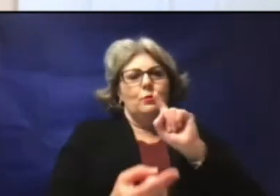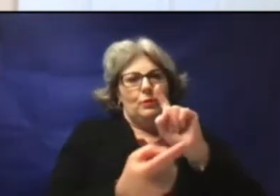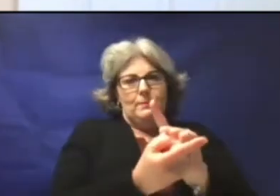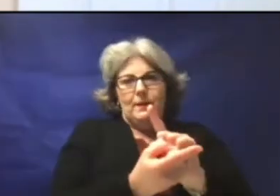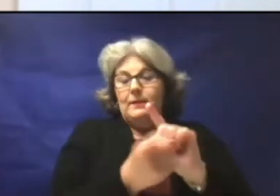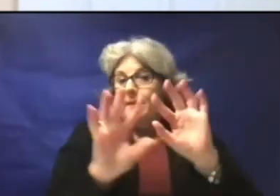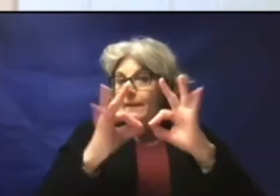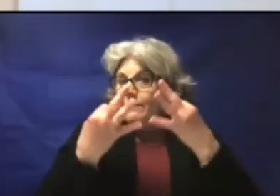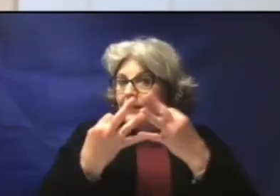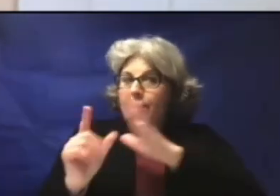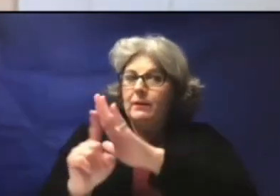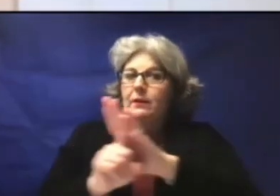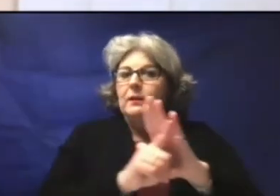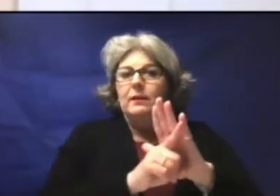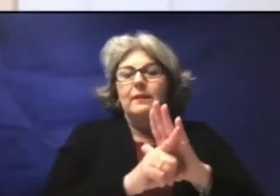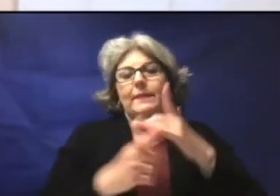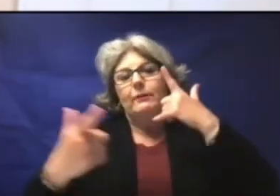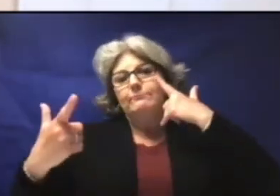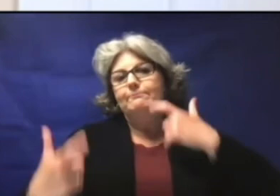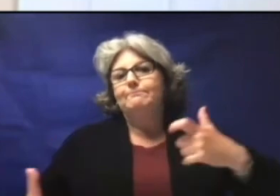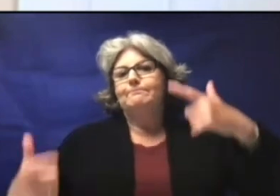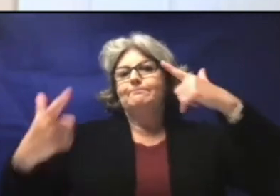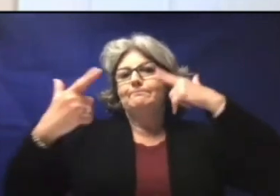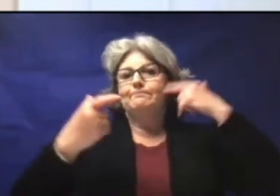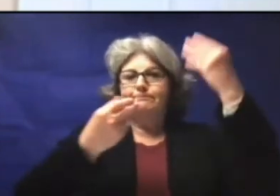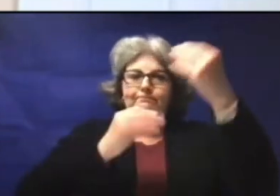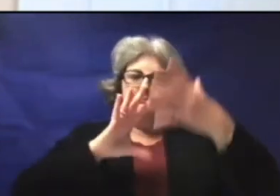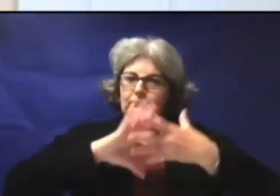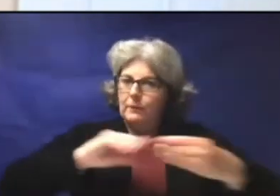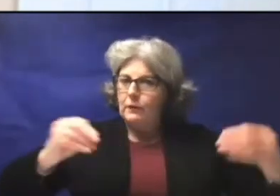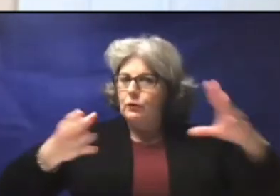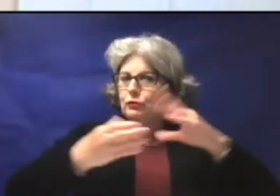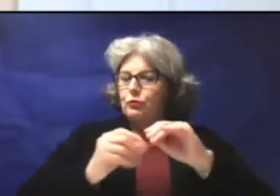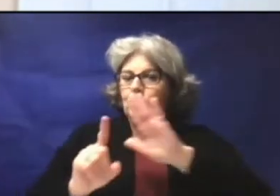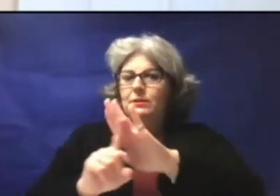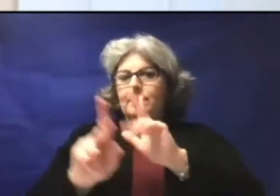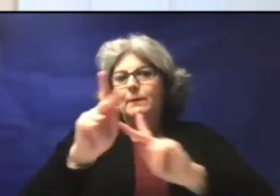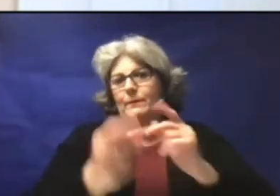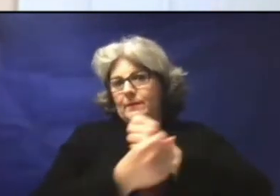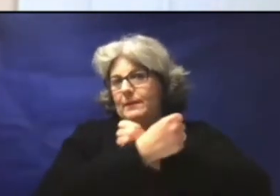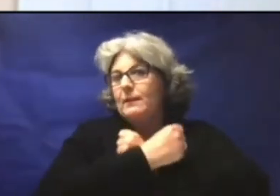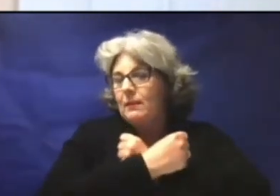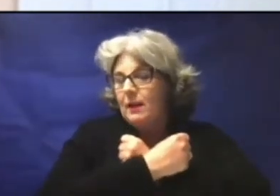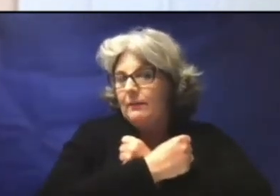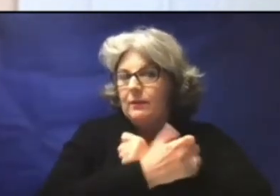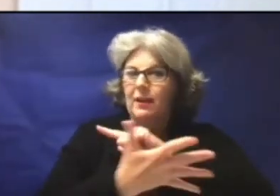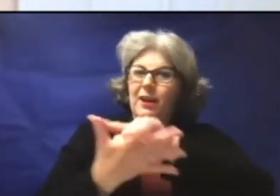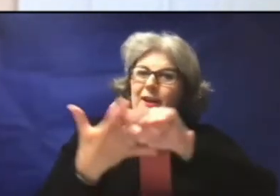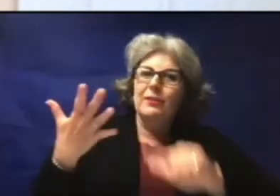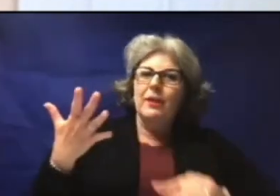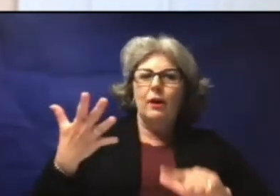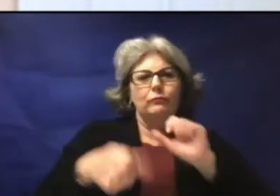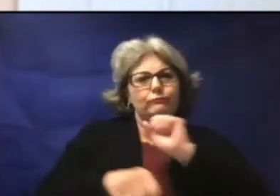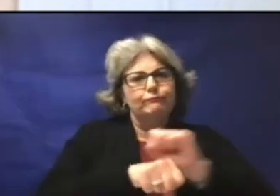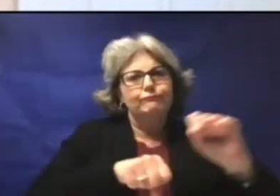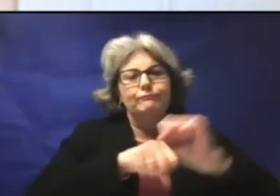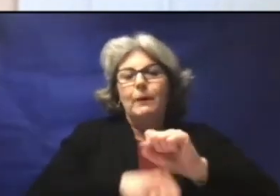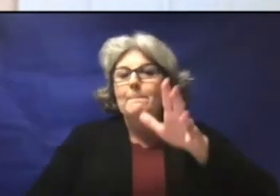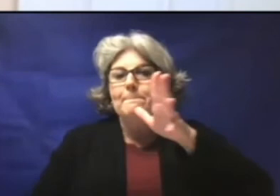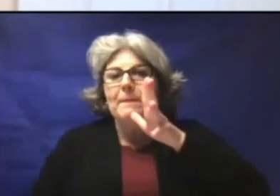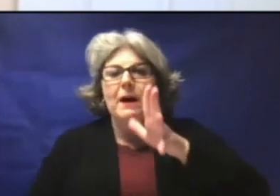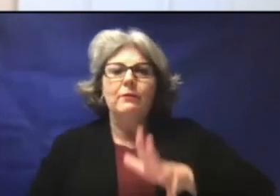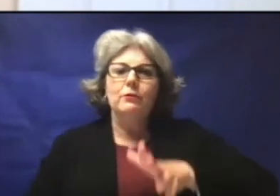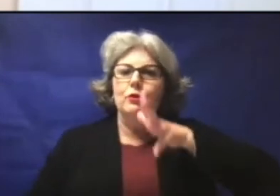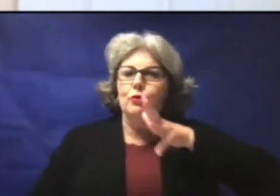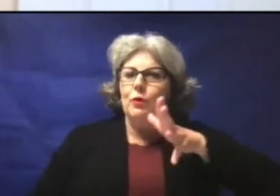victims' families who, through their tears, told us the stories of their loved ones. These were hardworking mothers and